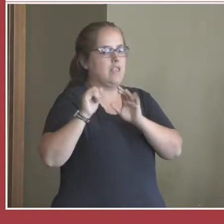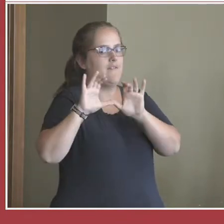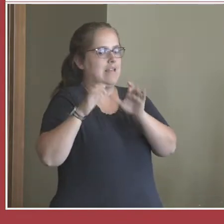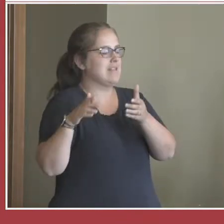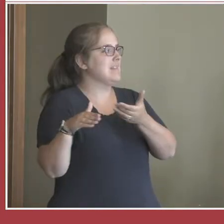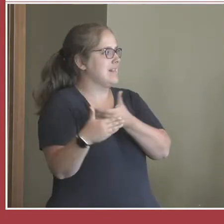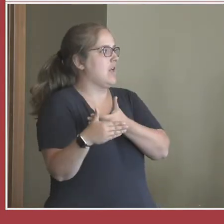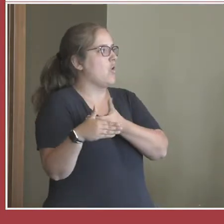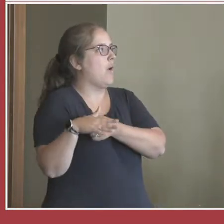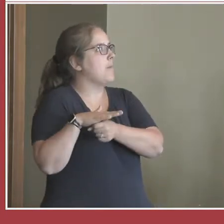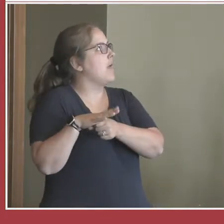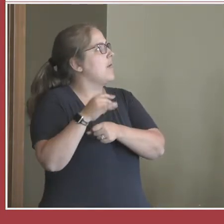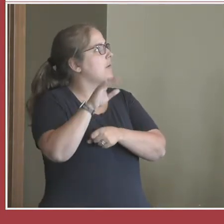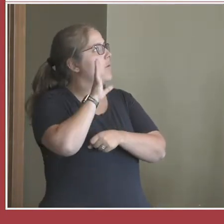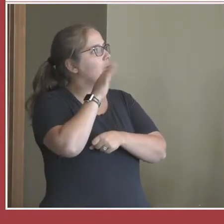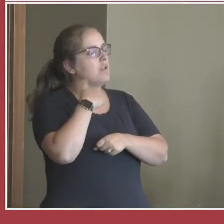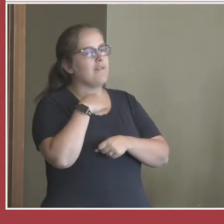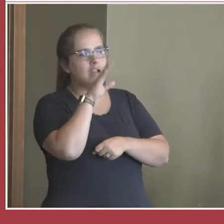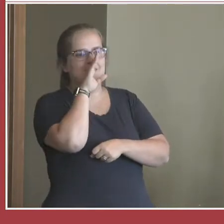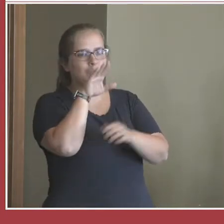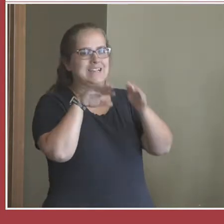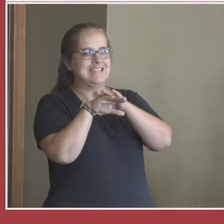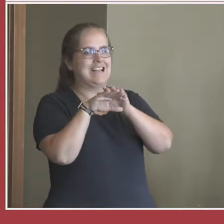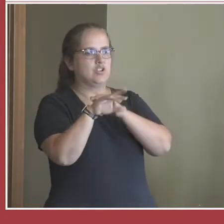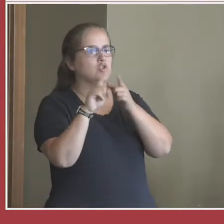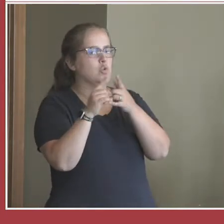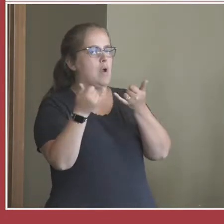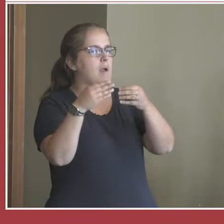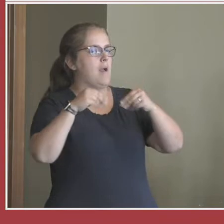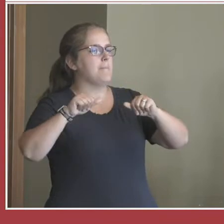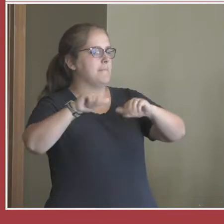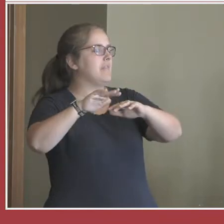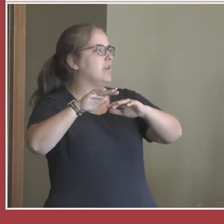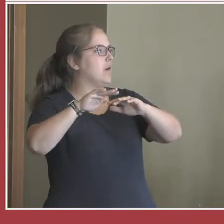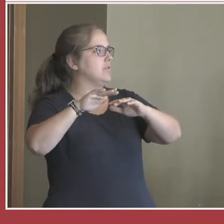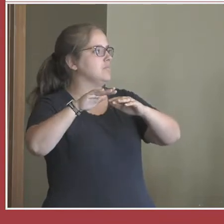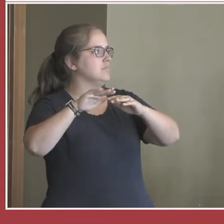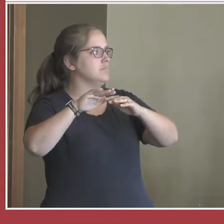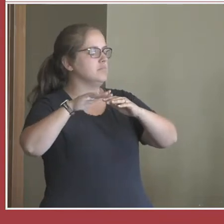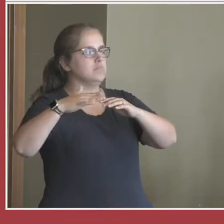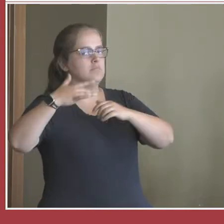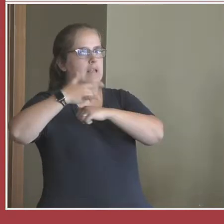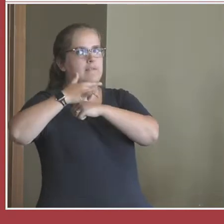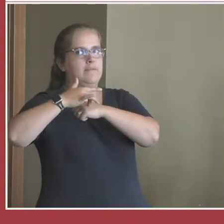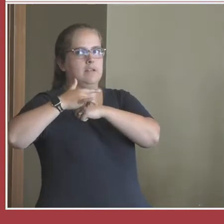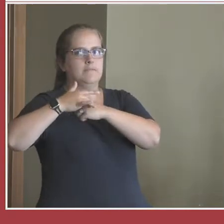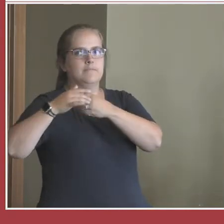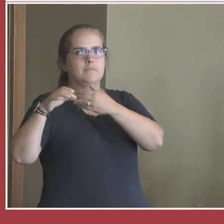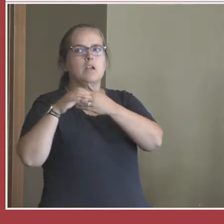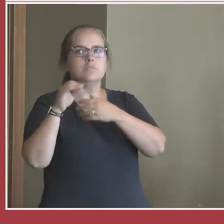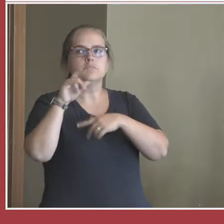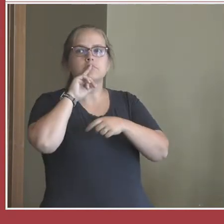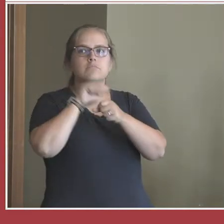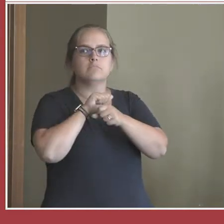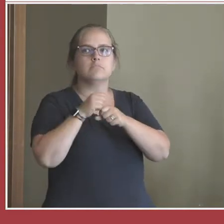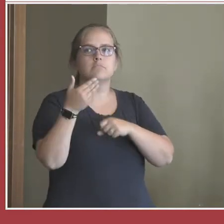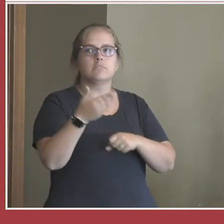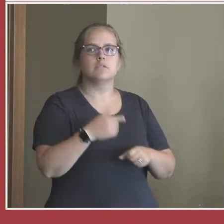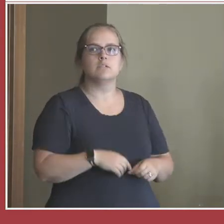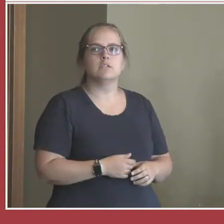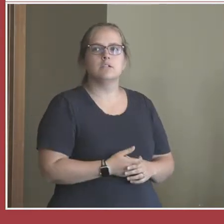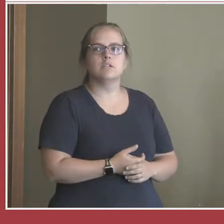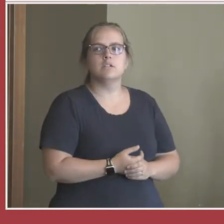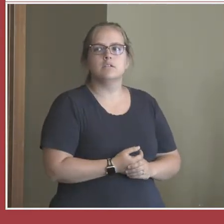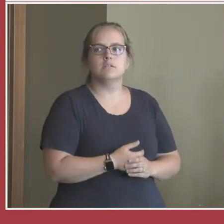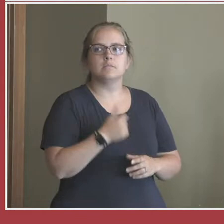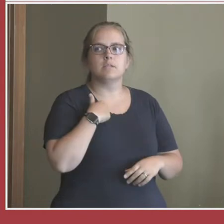wing, and there will be direct access to a playground space adjacent to it. It is, oh, it is on there. Yeah, I was gonna go to this, I